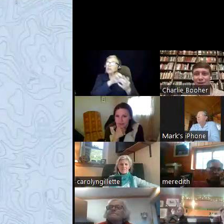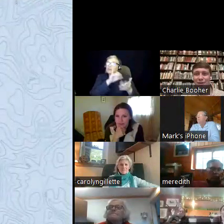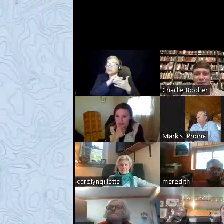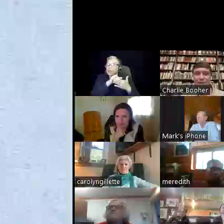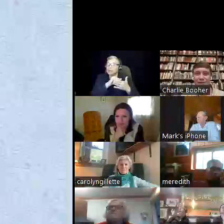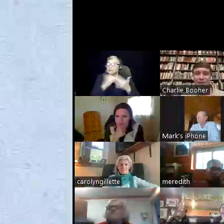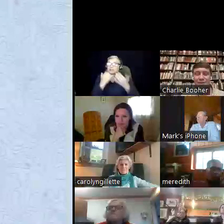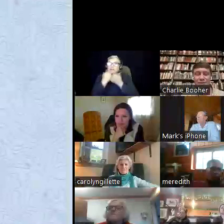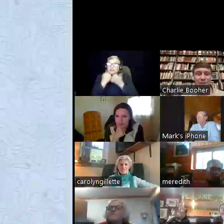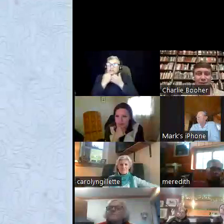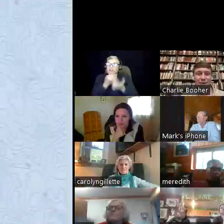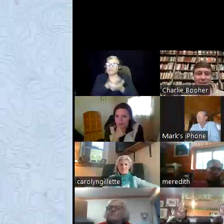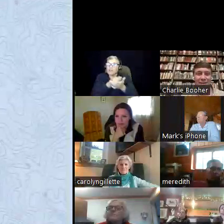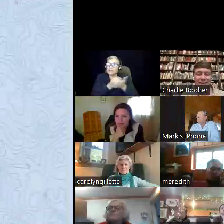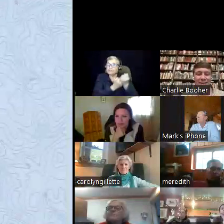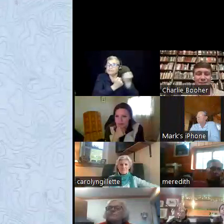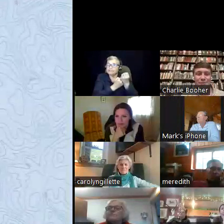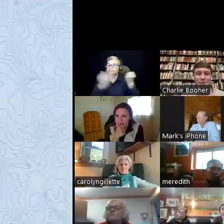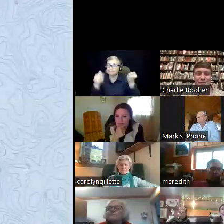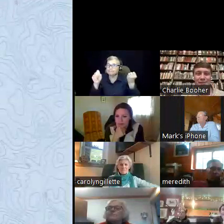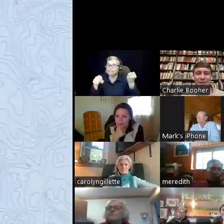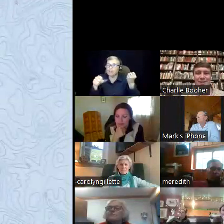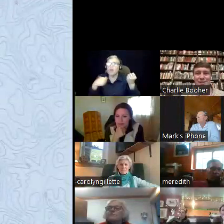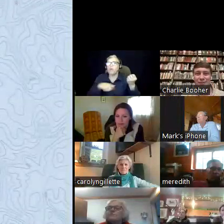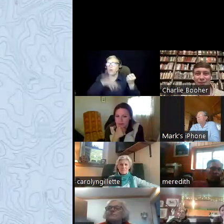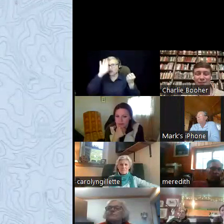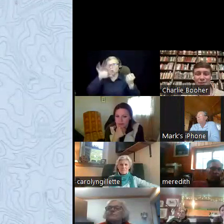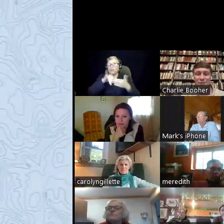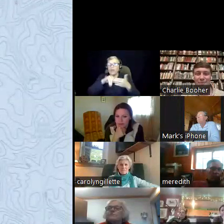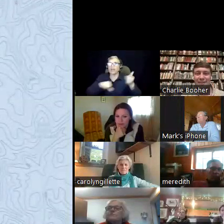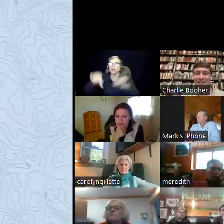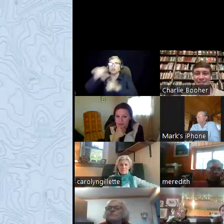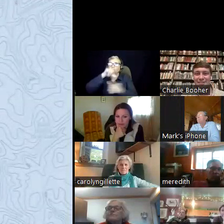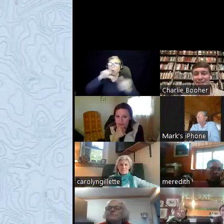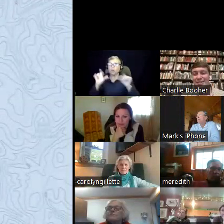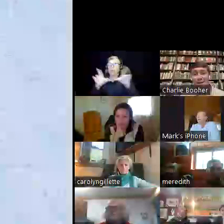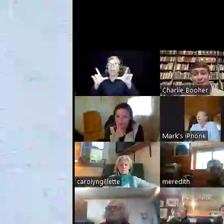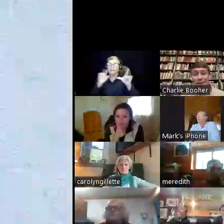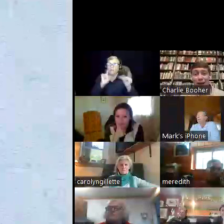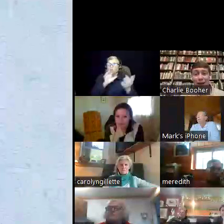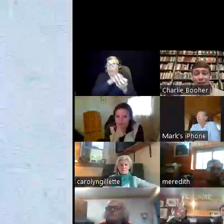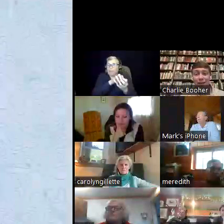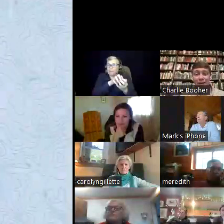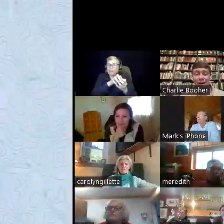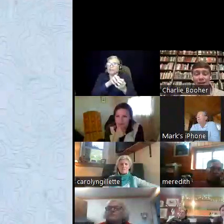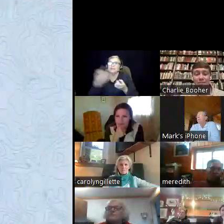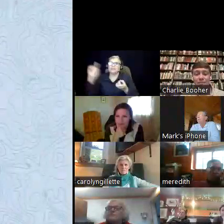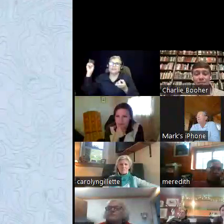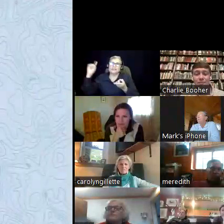conservation funding, but we certainly know that social license for trapping is on the decline.